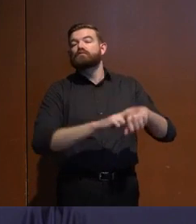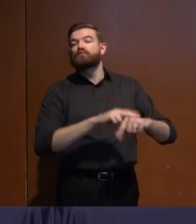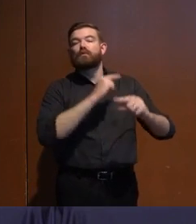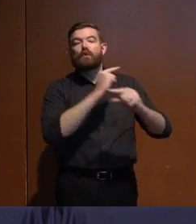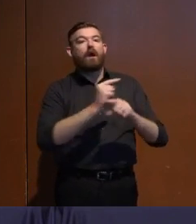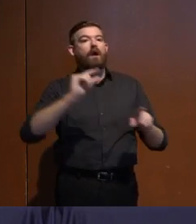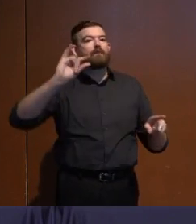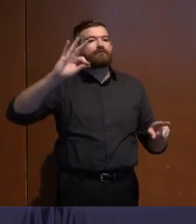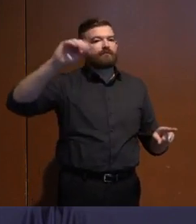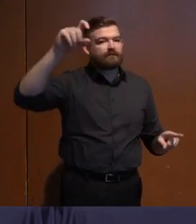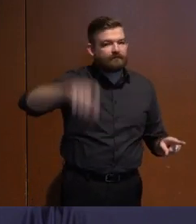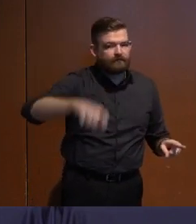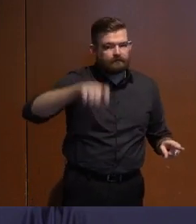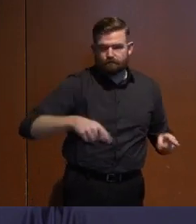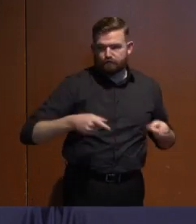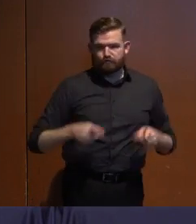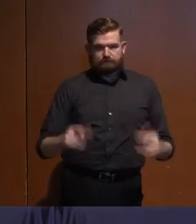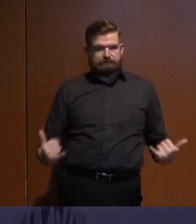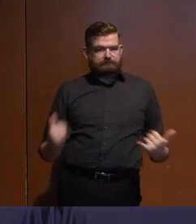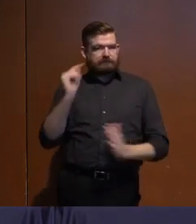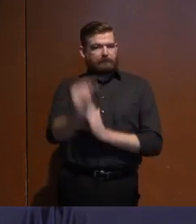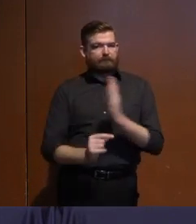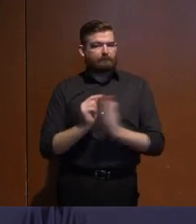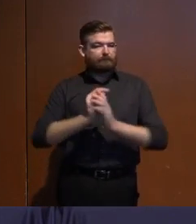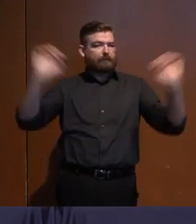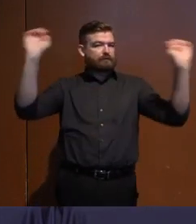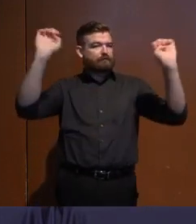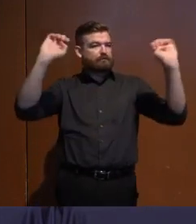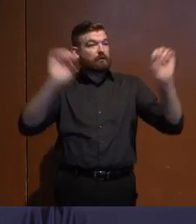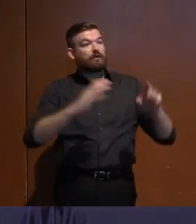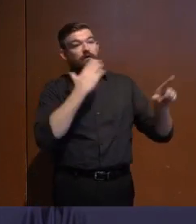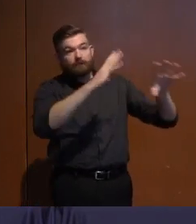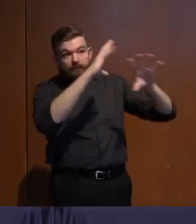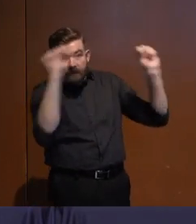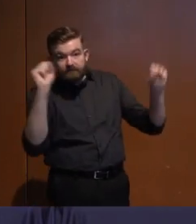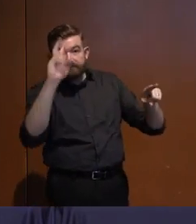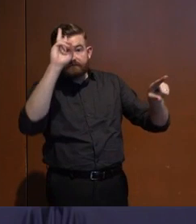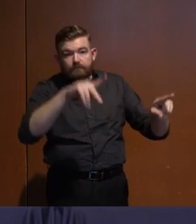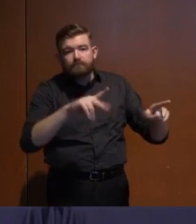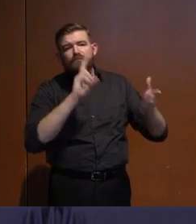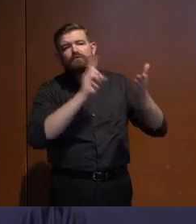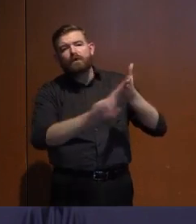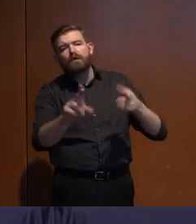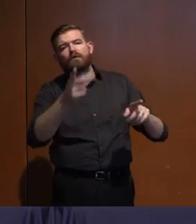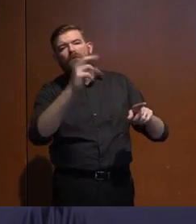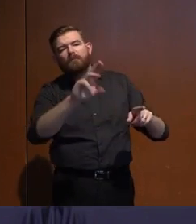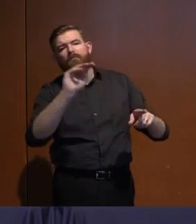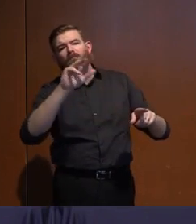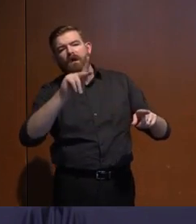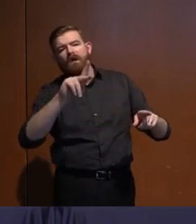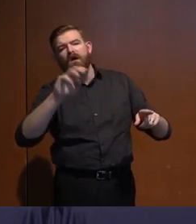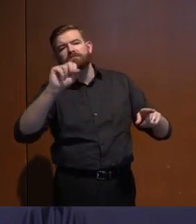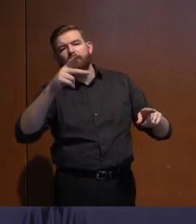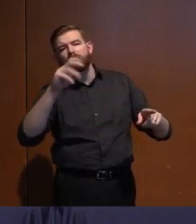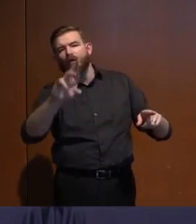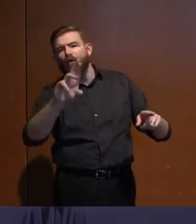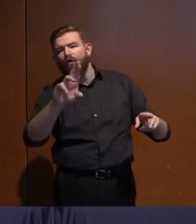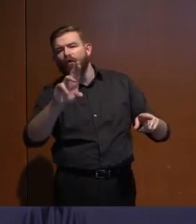want to thank President Trump and Vice President Pence and Secretary Dr. Mark Esper for their timely